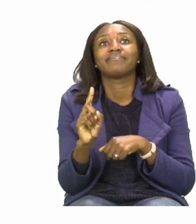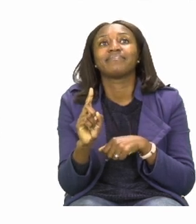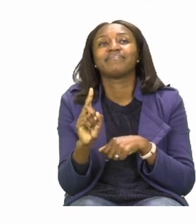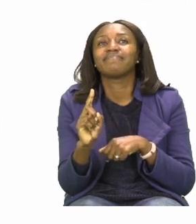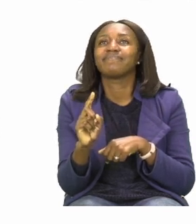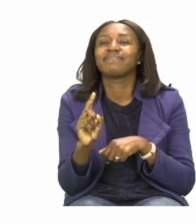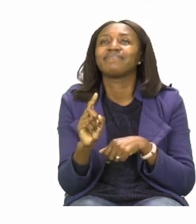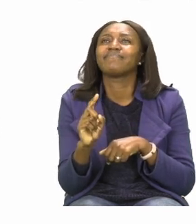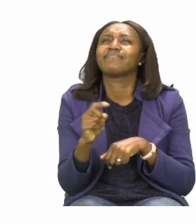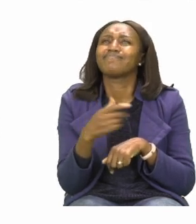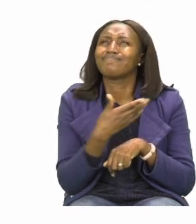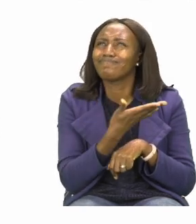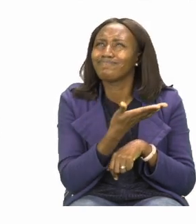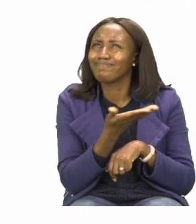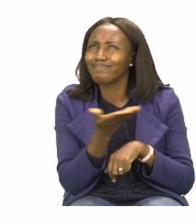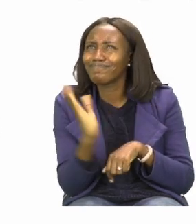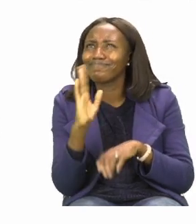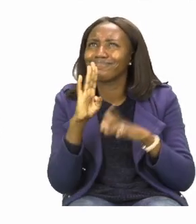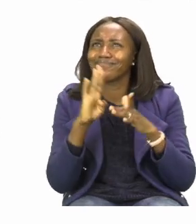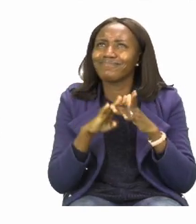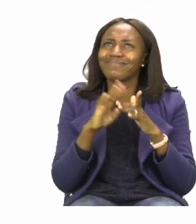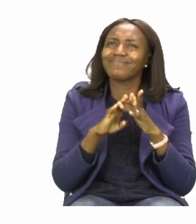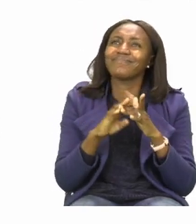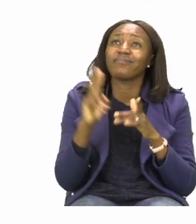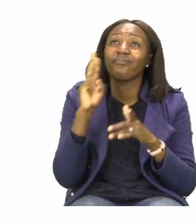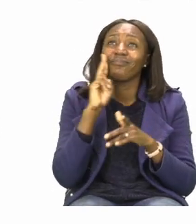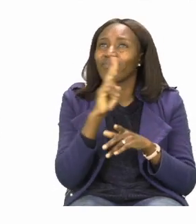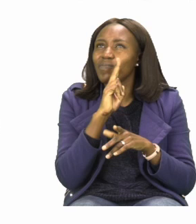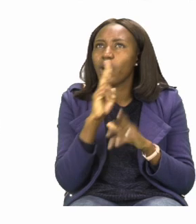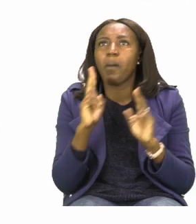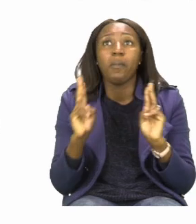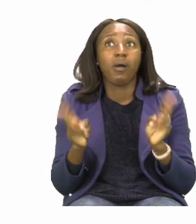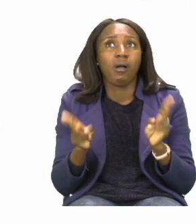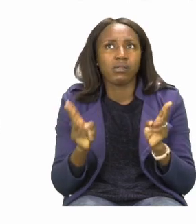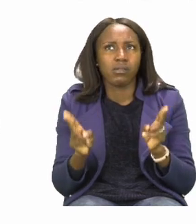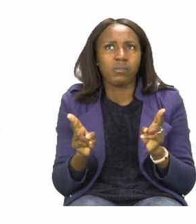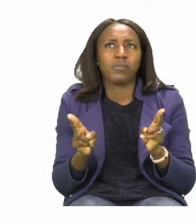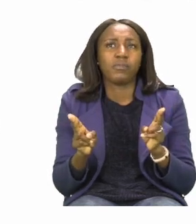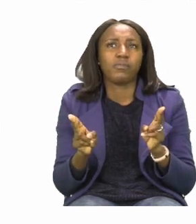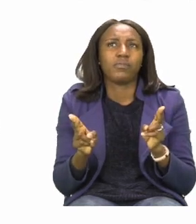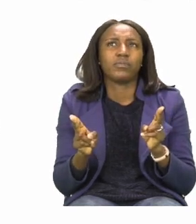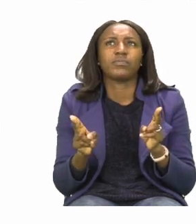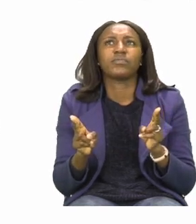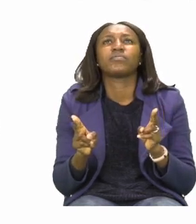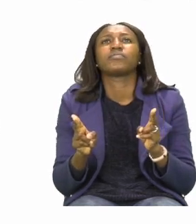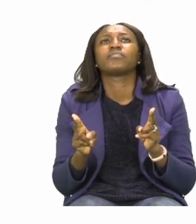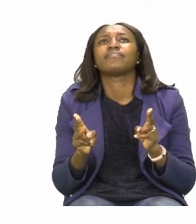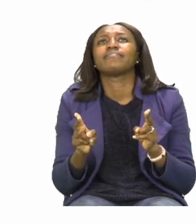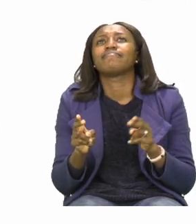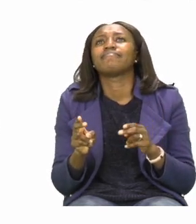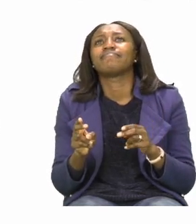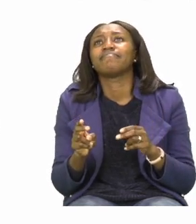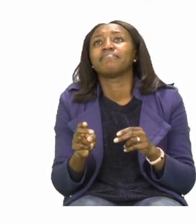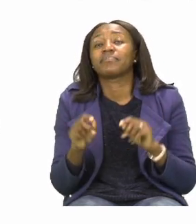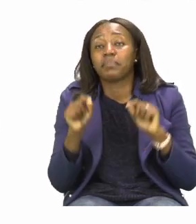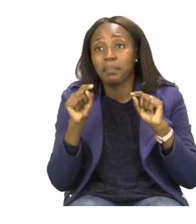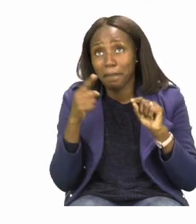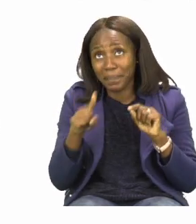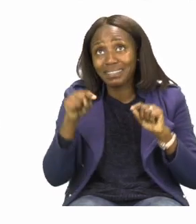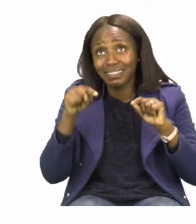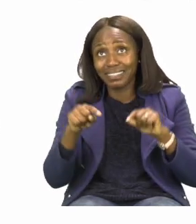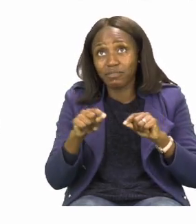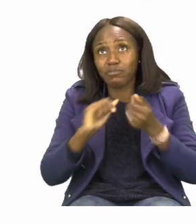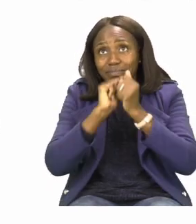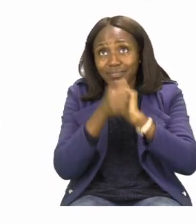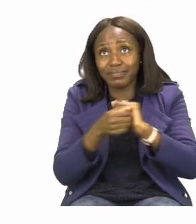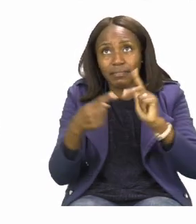is all about regular verbs, changing to the past tense. Now,